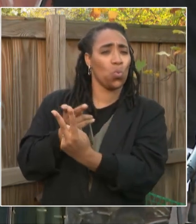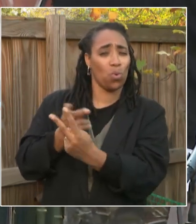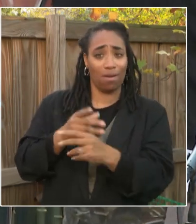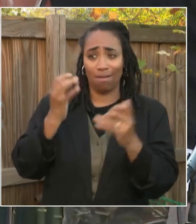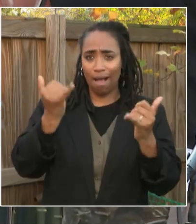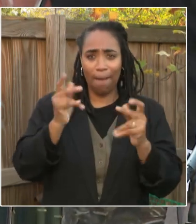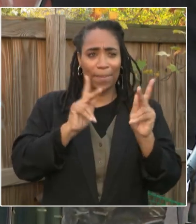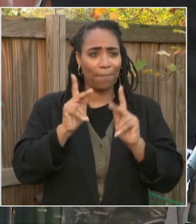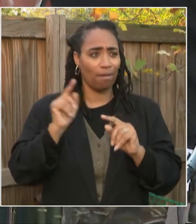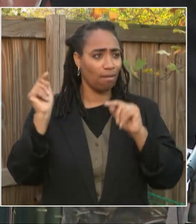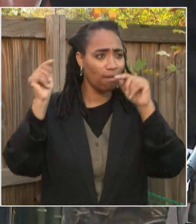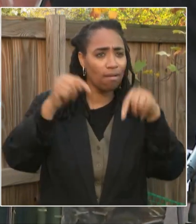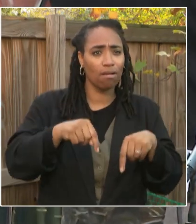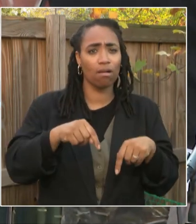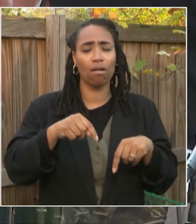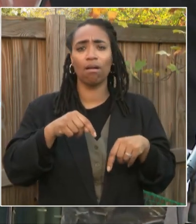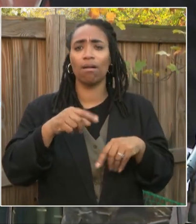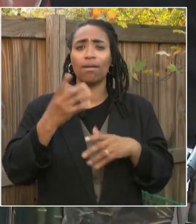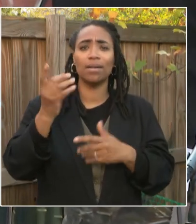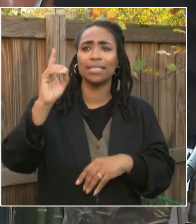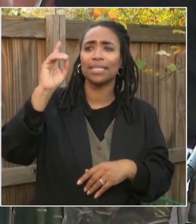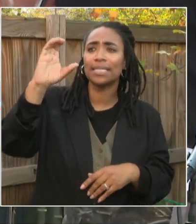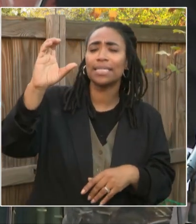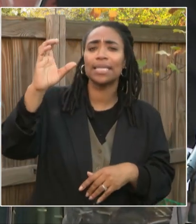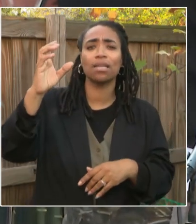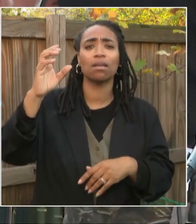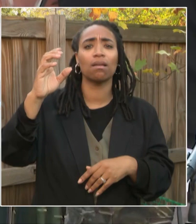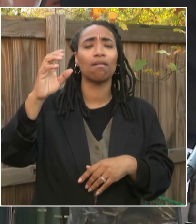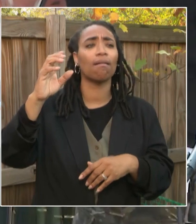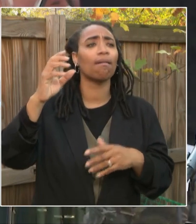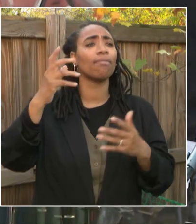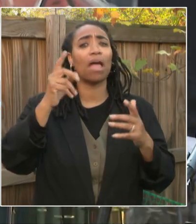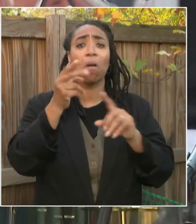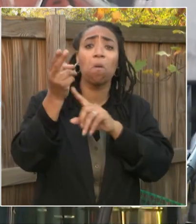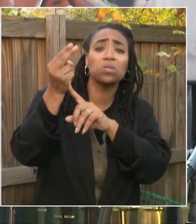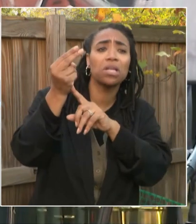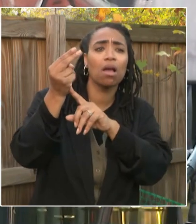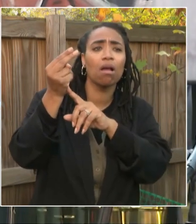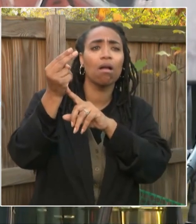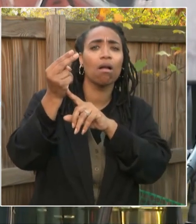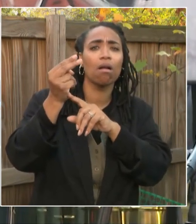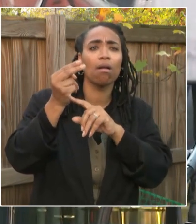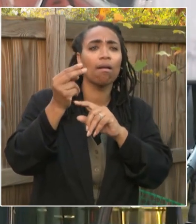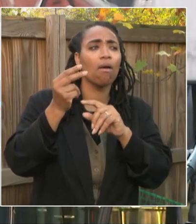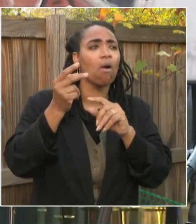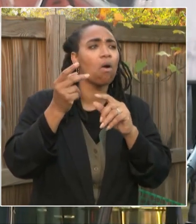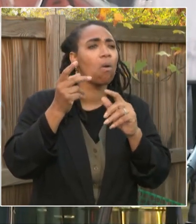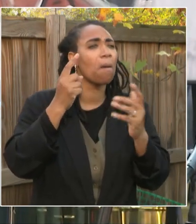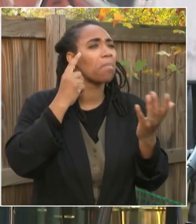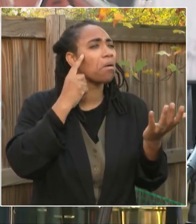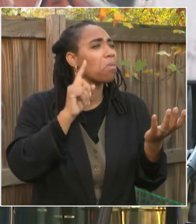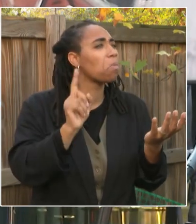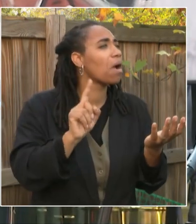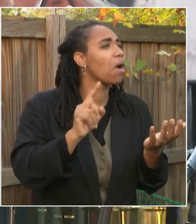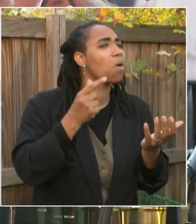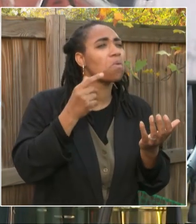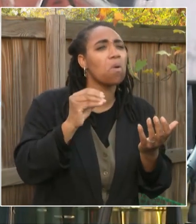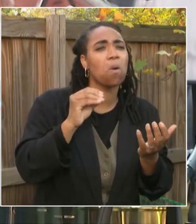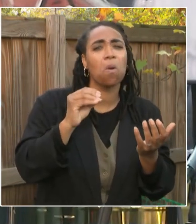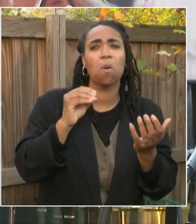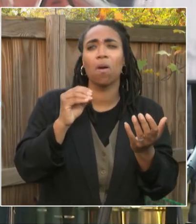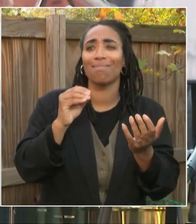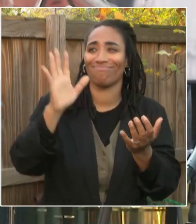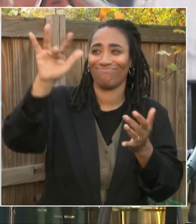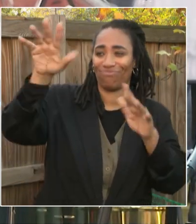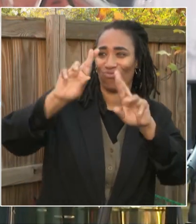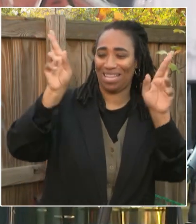hotels. They ask the concierge, where can I go for go-go? They can now say, you can go to the Go-Go Museum and